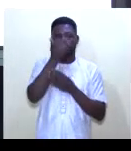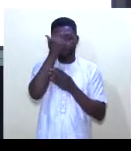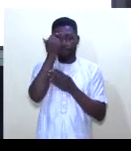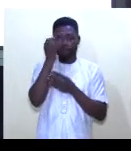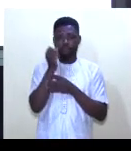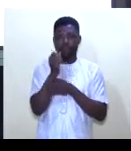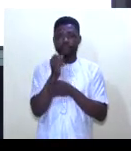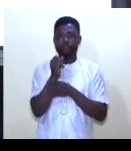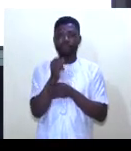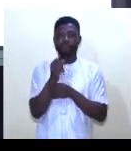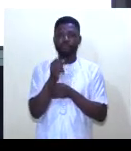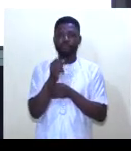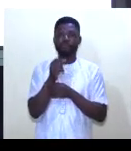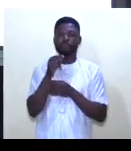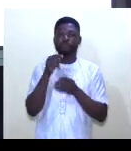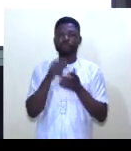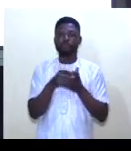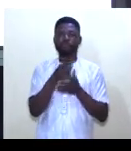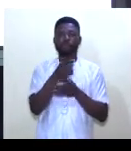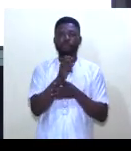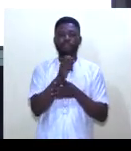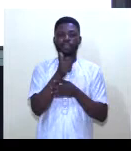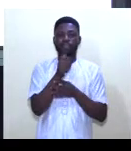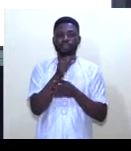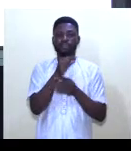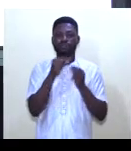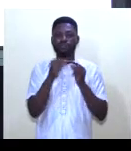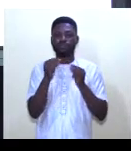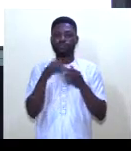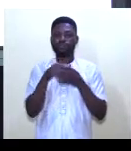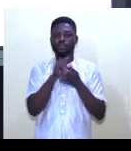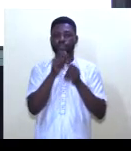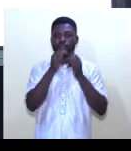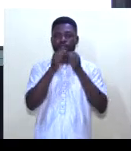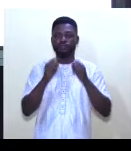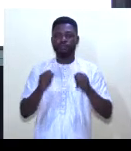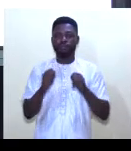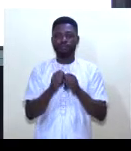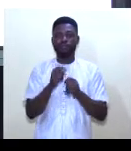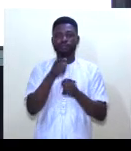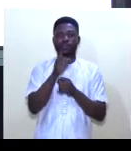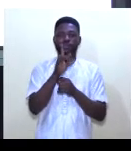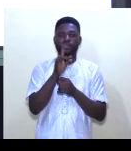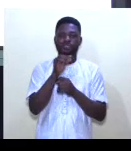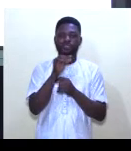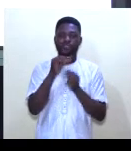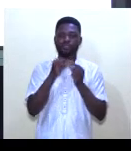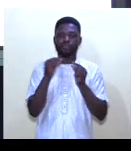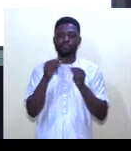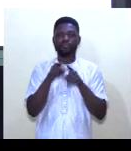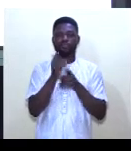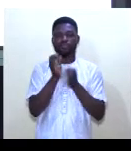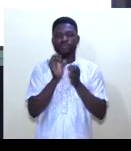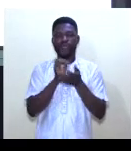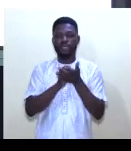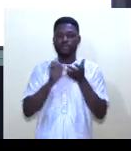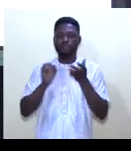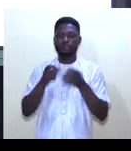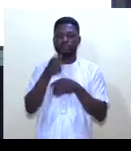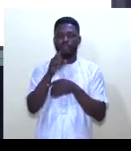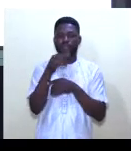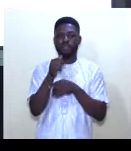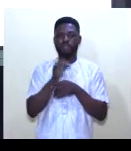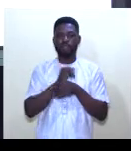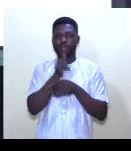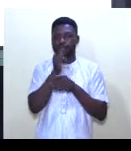Now, that is because this is already 110 degrees. In a triangle, there are 180 degrees. So if I